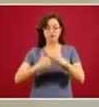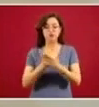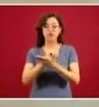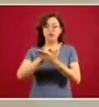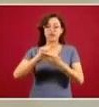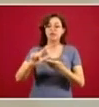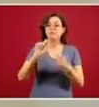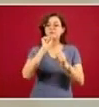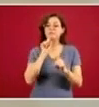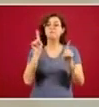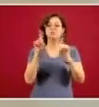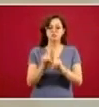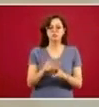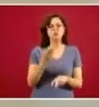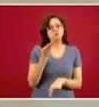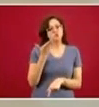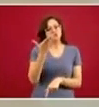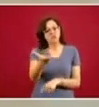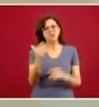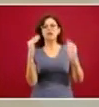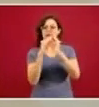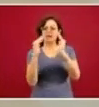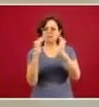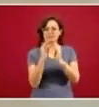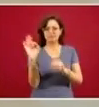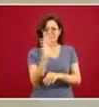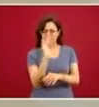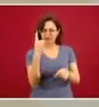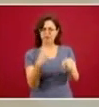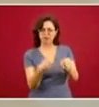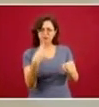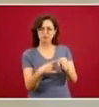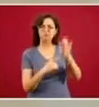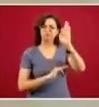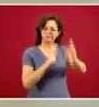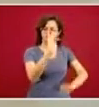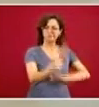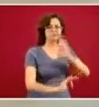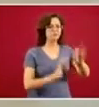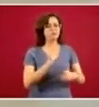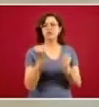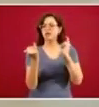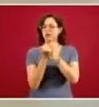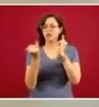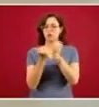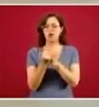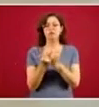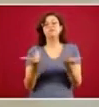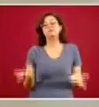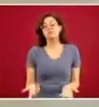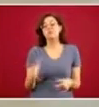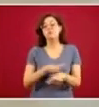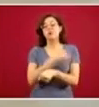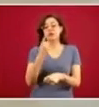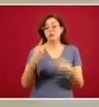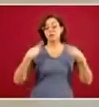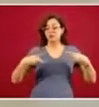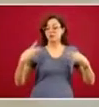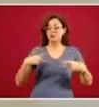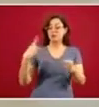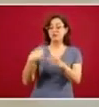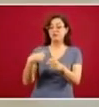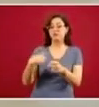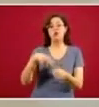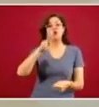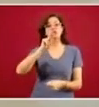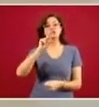keep your hands clean, store face mask, use face mask, but it's also the kind of procedure that you must follow to take